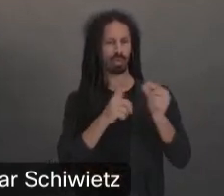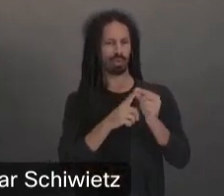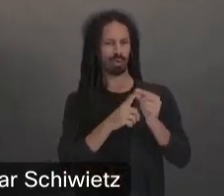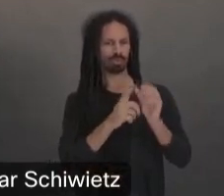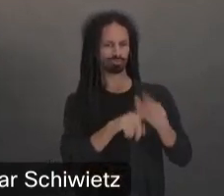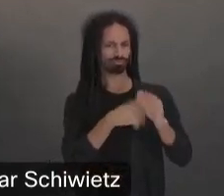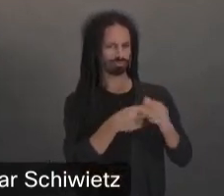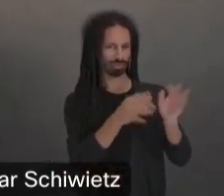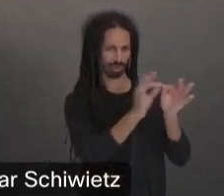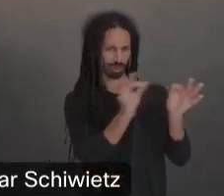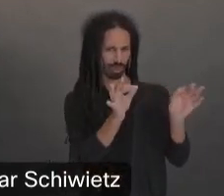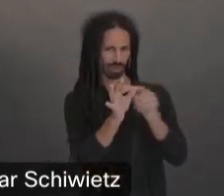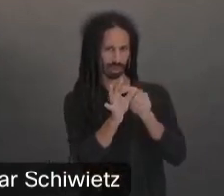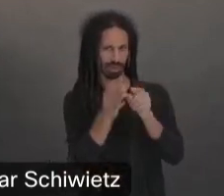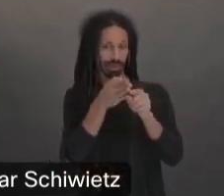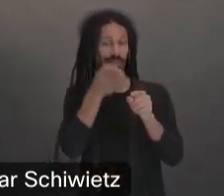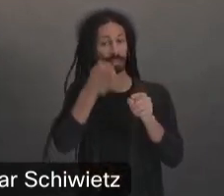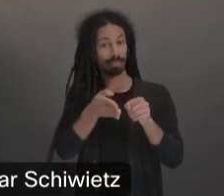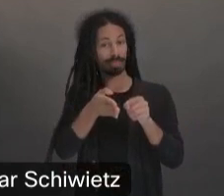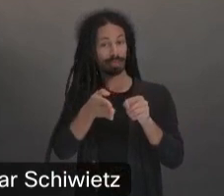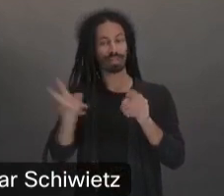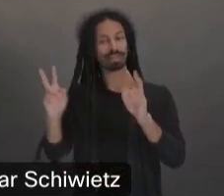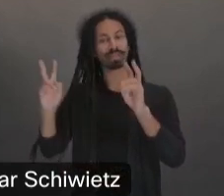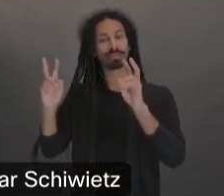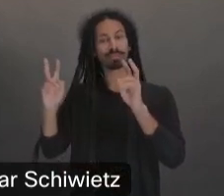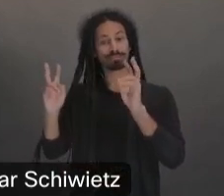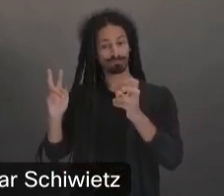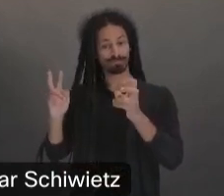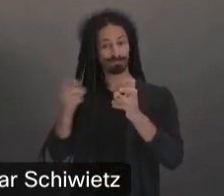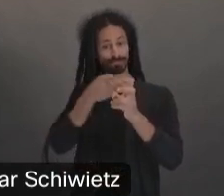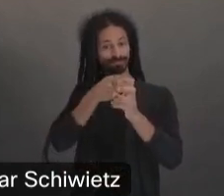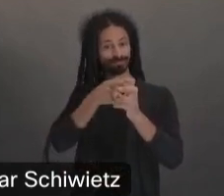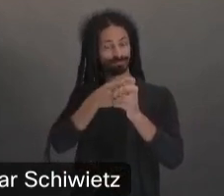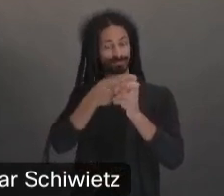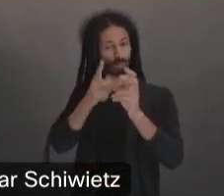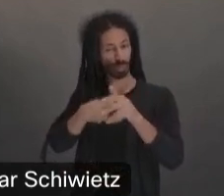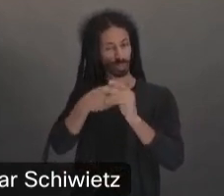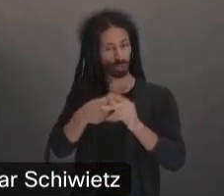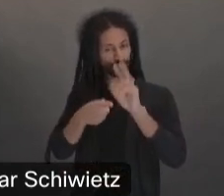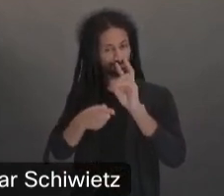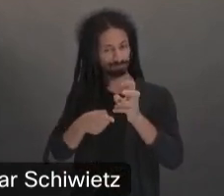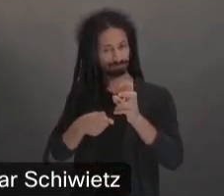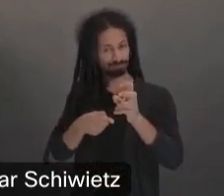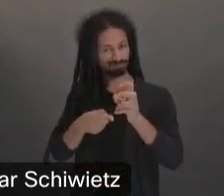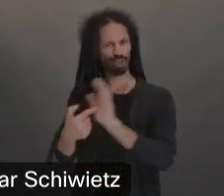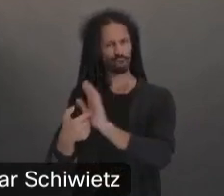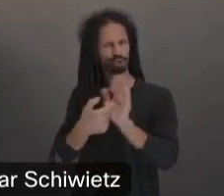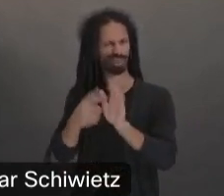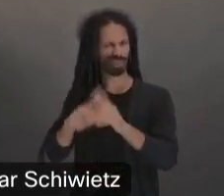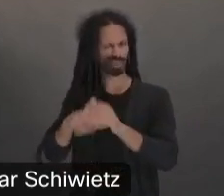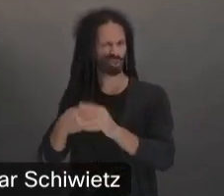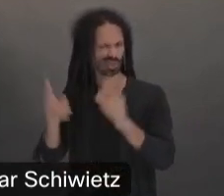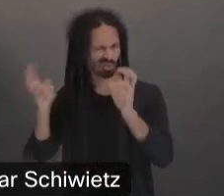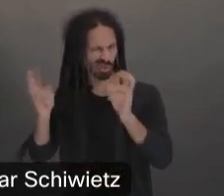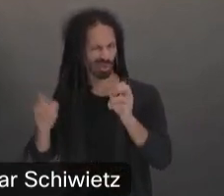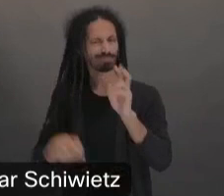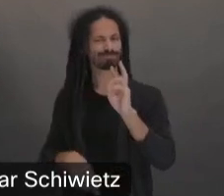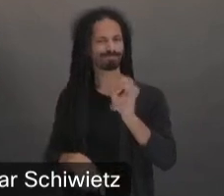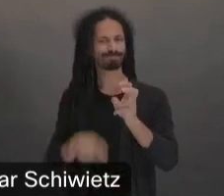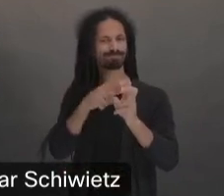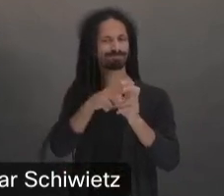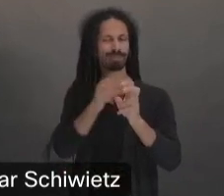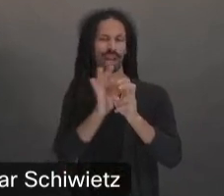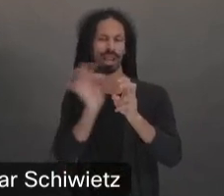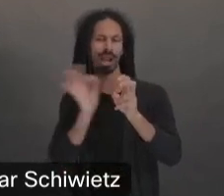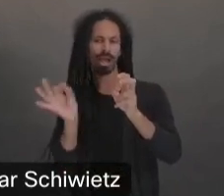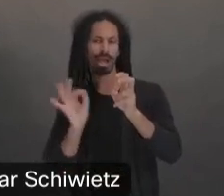and then we indicate the beginning of a quote by using quotation marks, then indicate the end of a quote